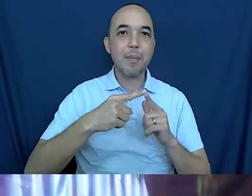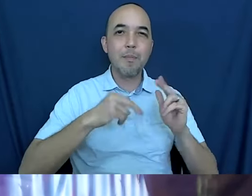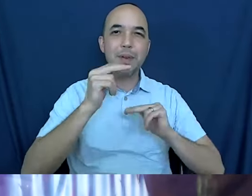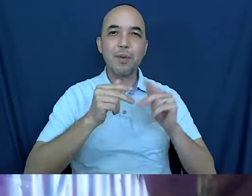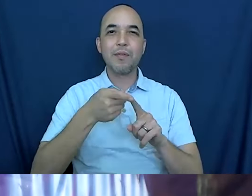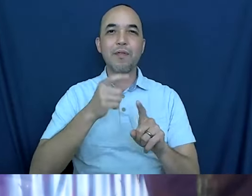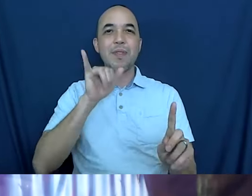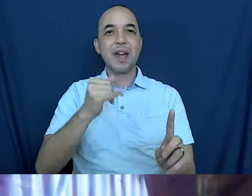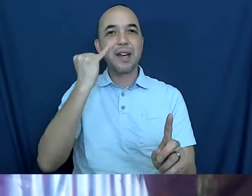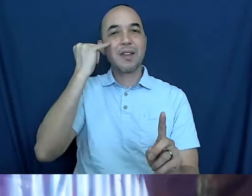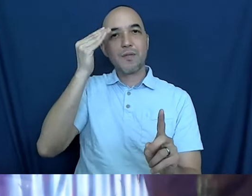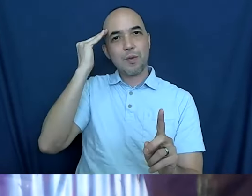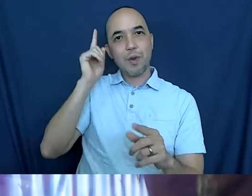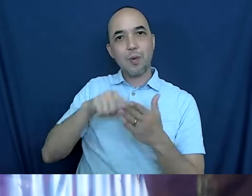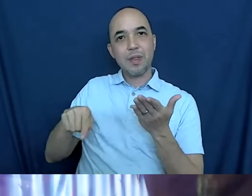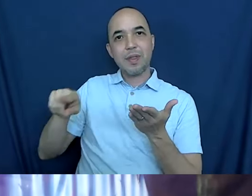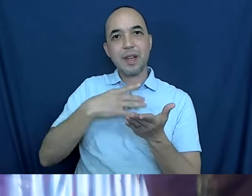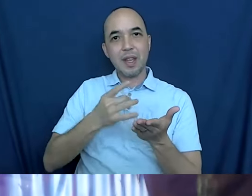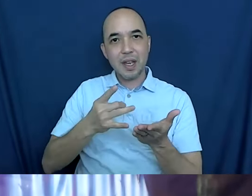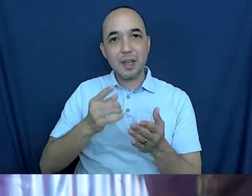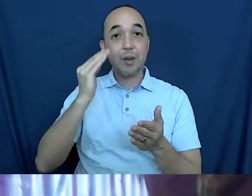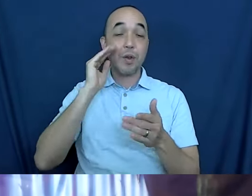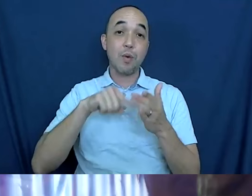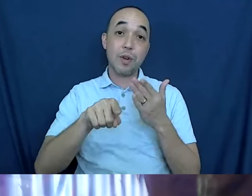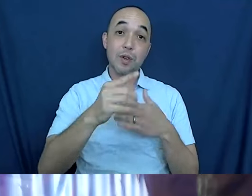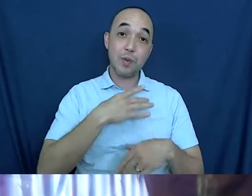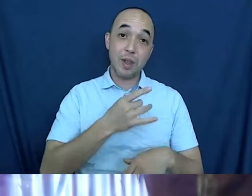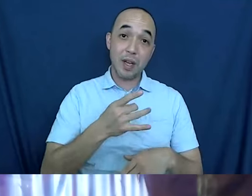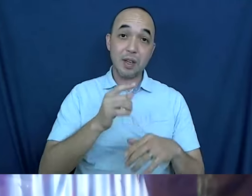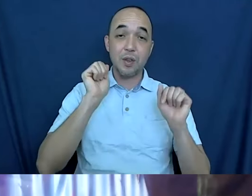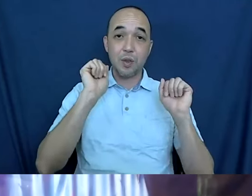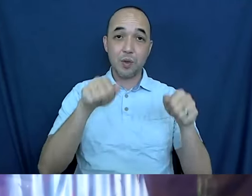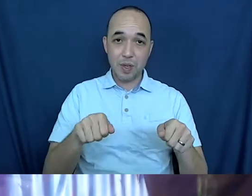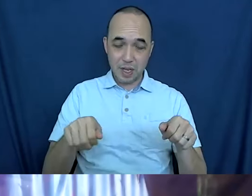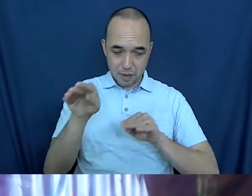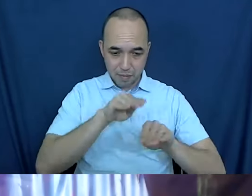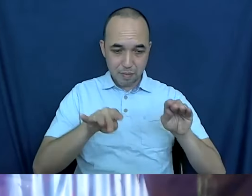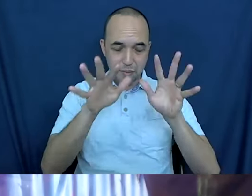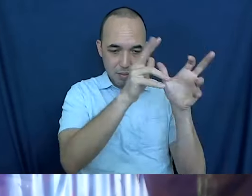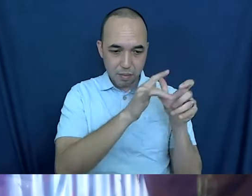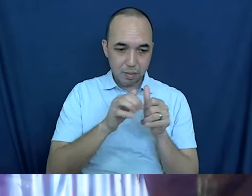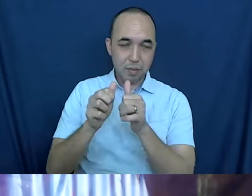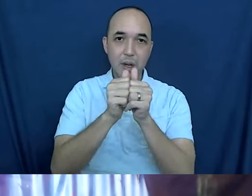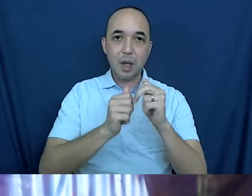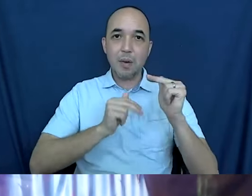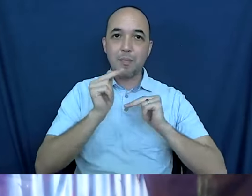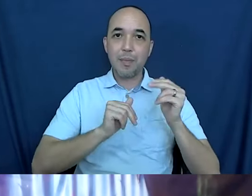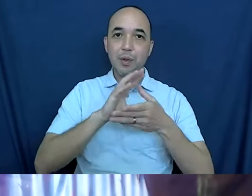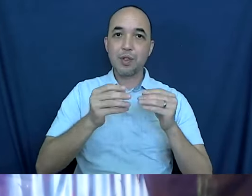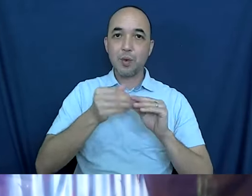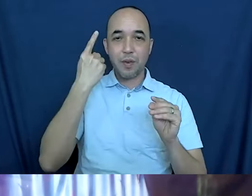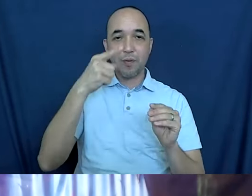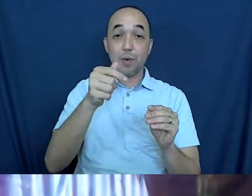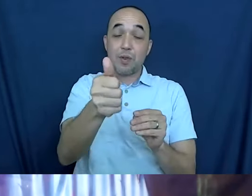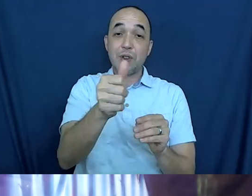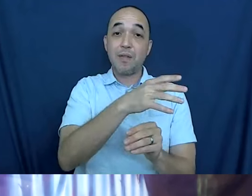like and you know what you like, you can put those together so then everyone like involved is happy. You can build a story for you and other people at the same